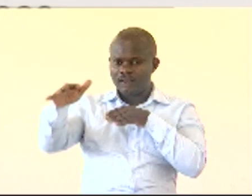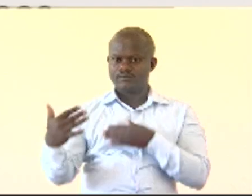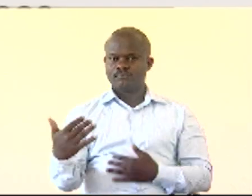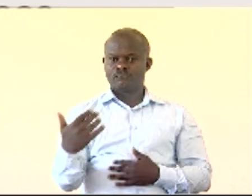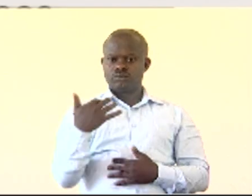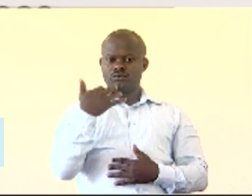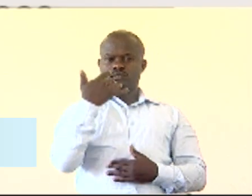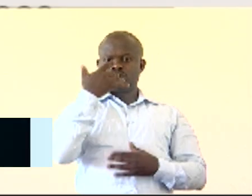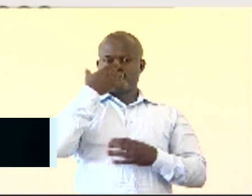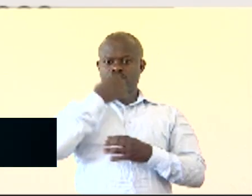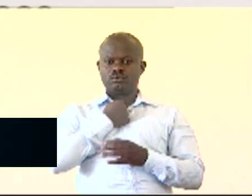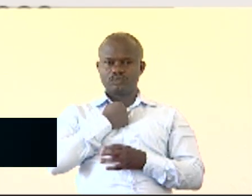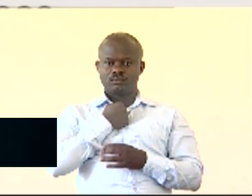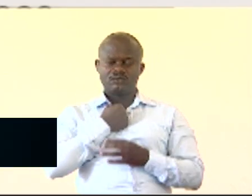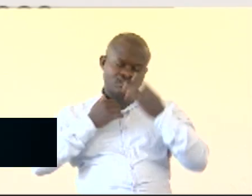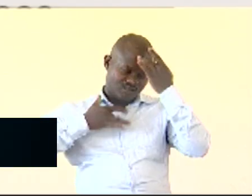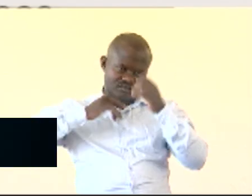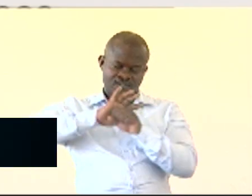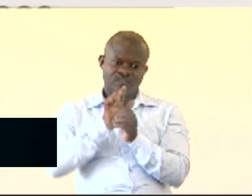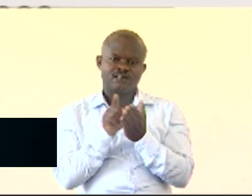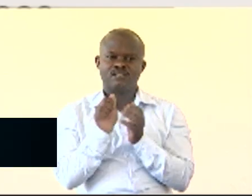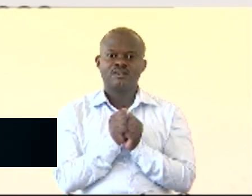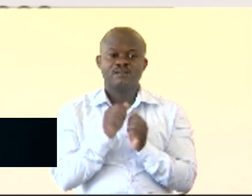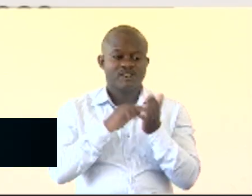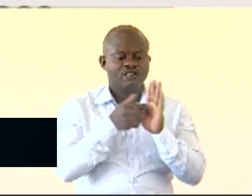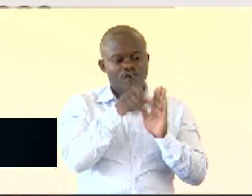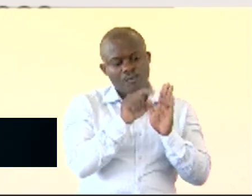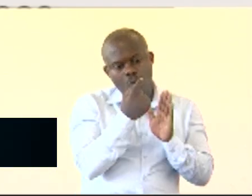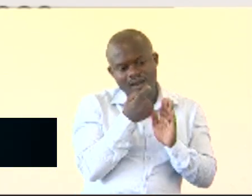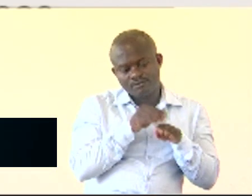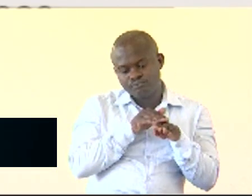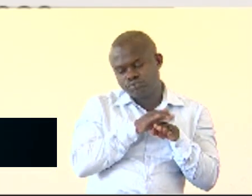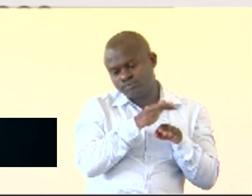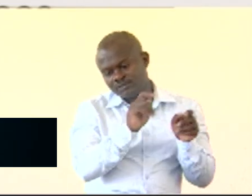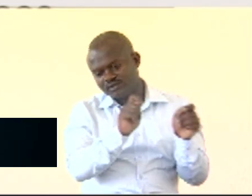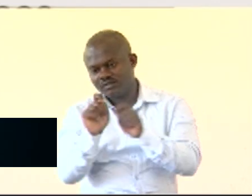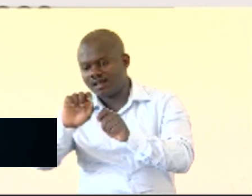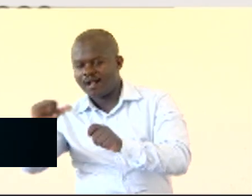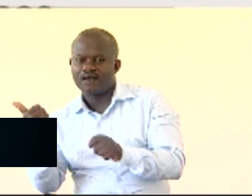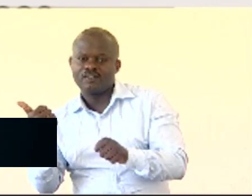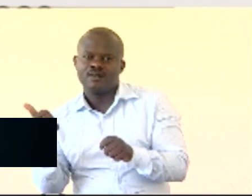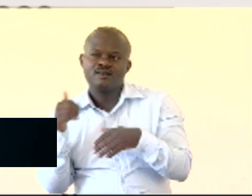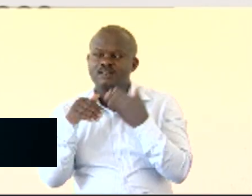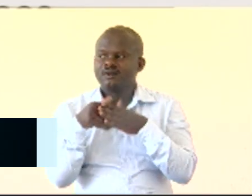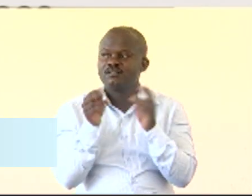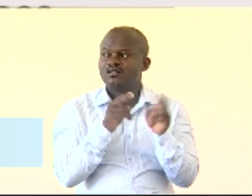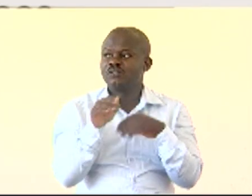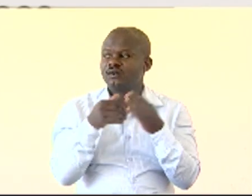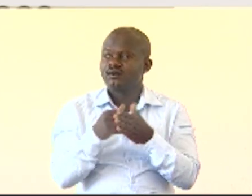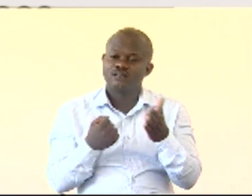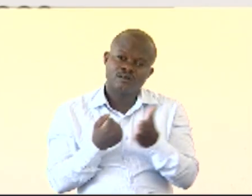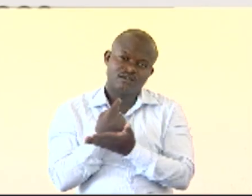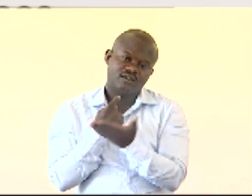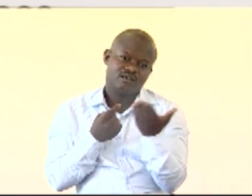disease. There are diseases that are transmitted from one person to another. These diseases are usually caused by